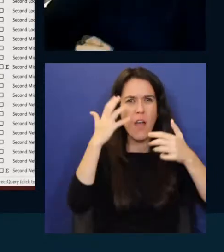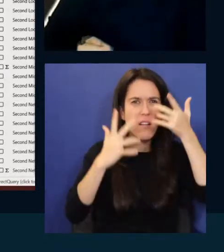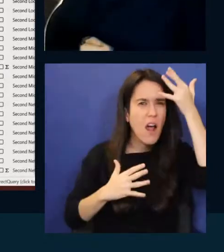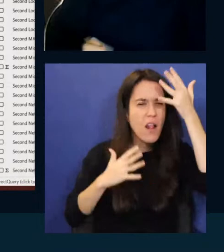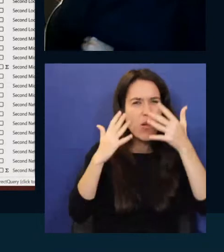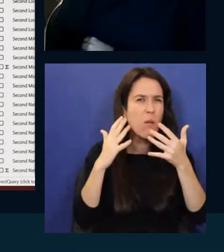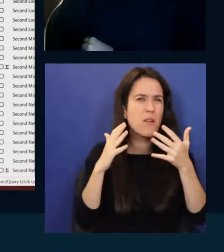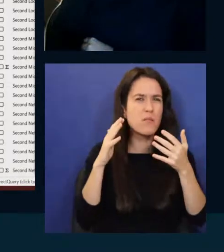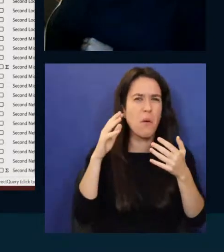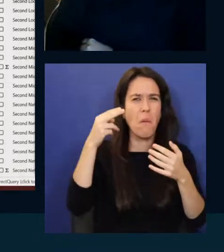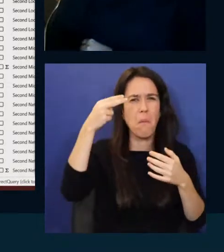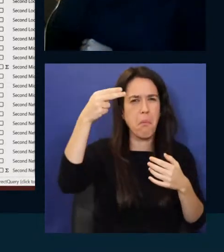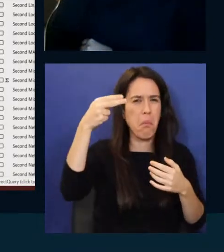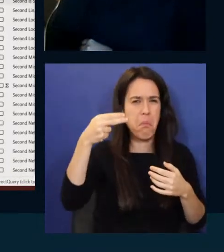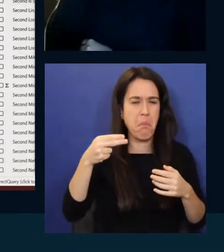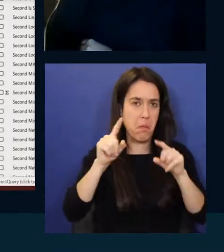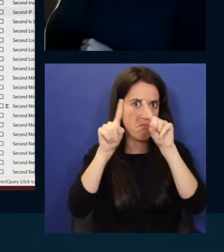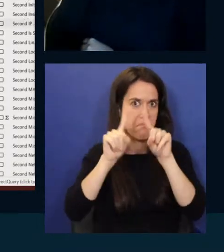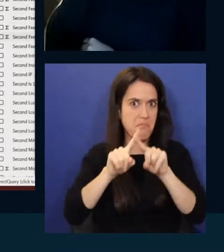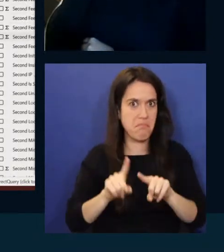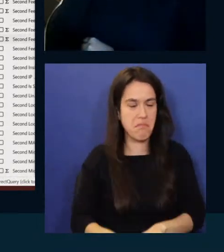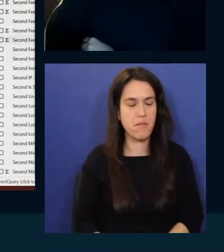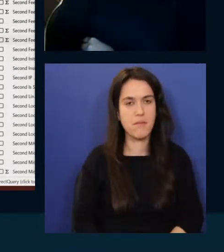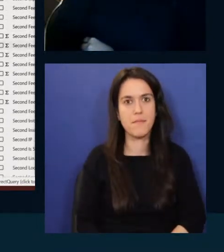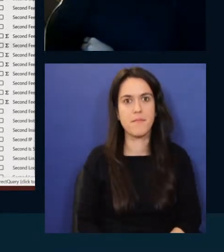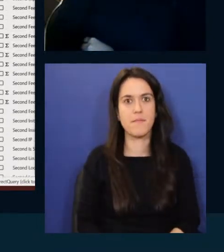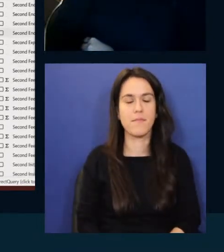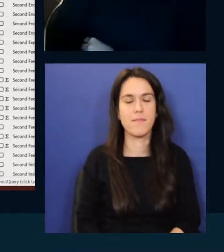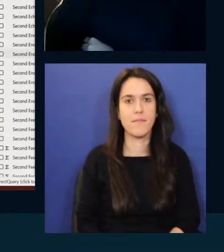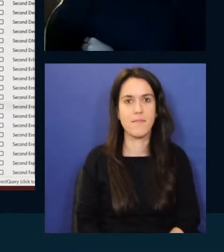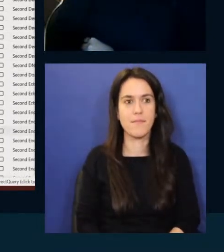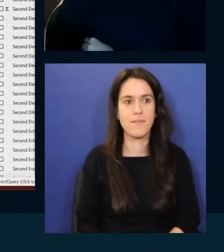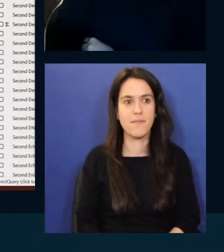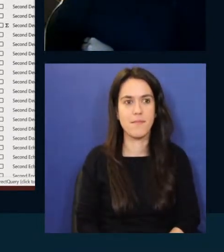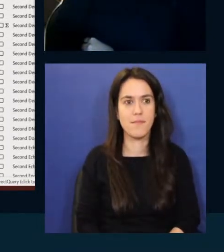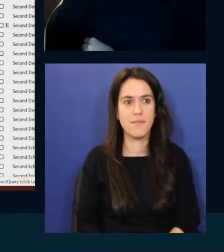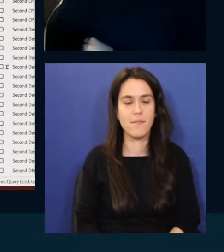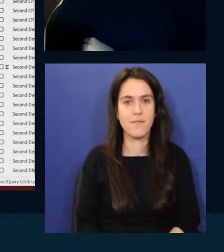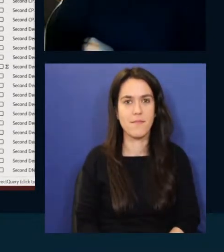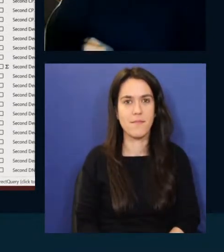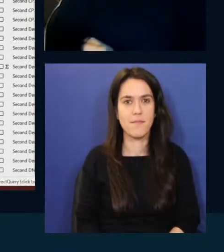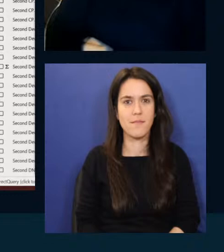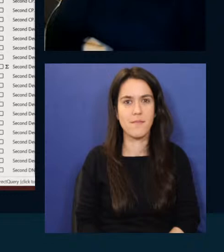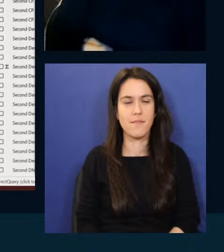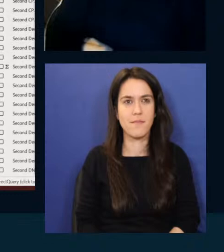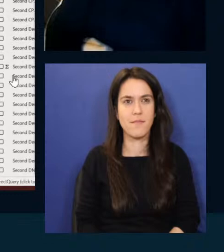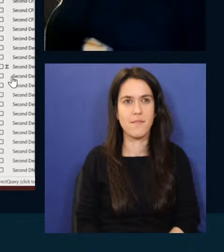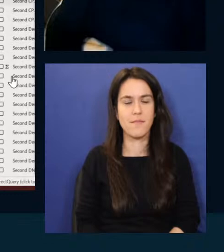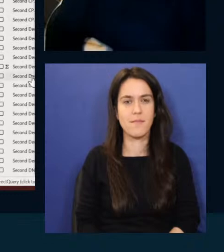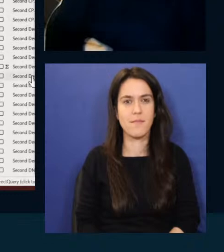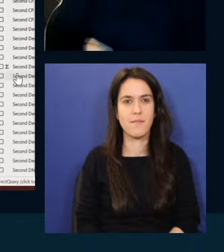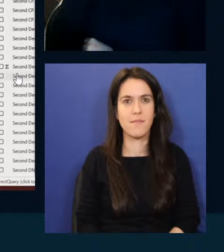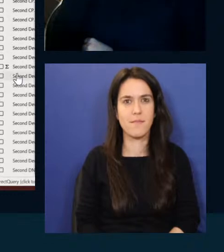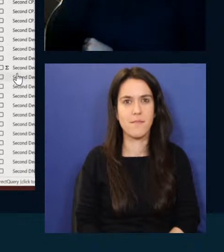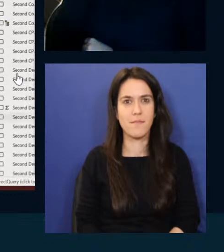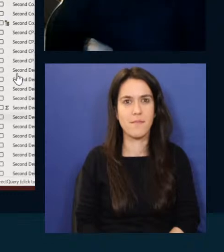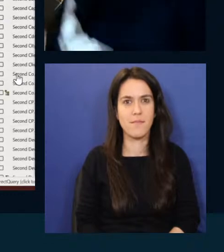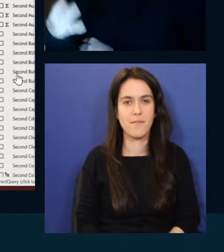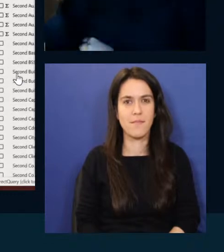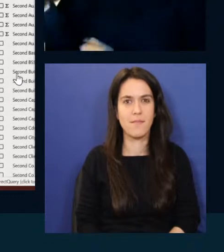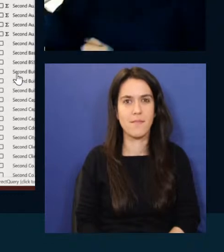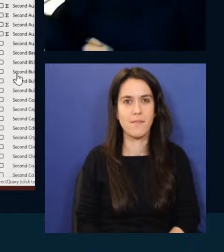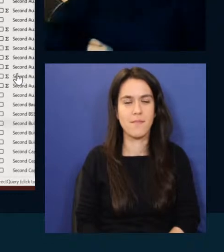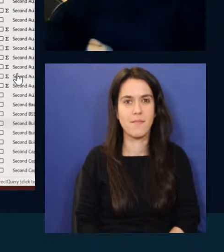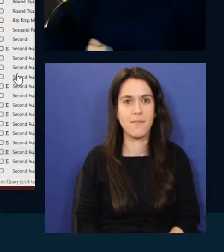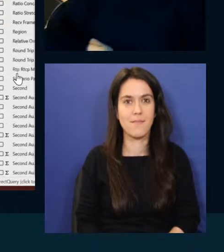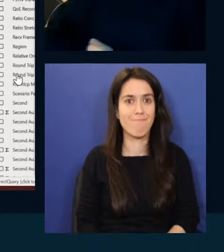dimensions and facts and whatnot in this cube and hierarchies. So you